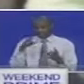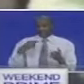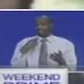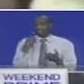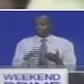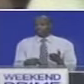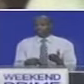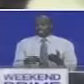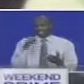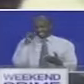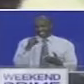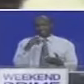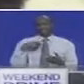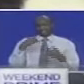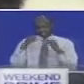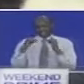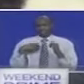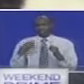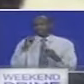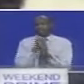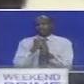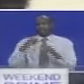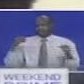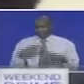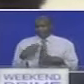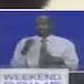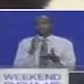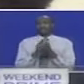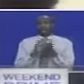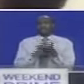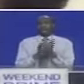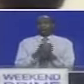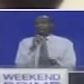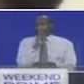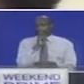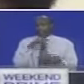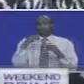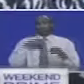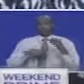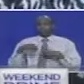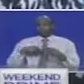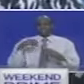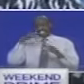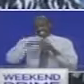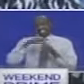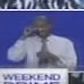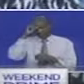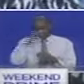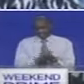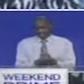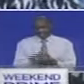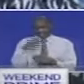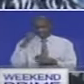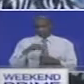says was intended to scare him into keeping silent on alleged corruption in the government. This as